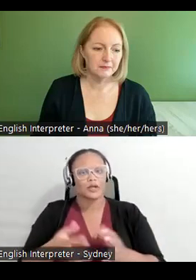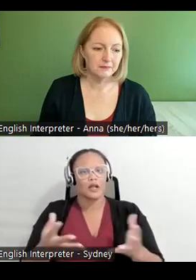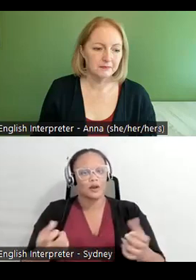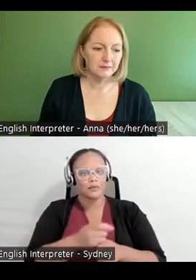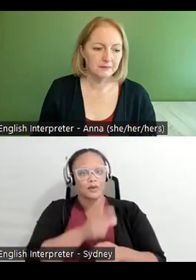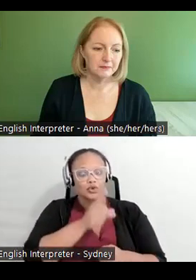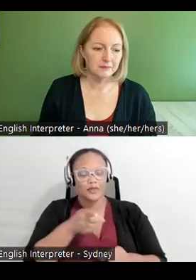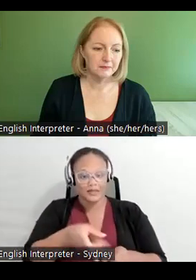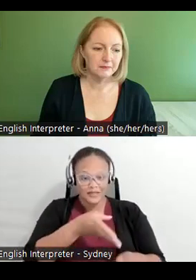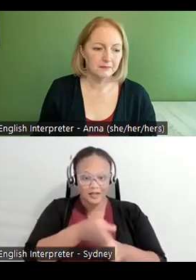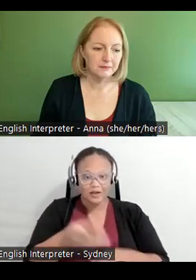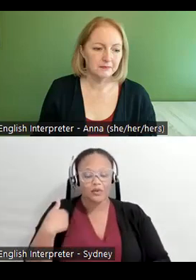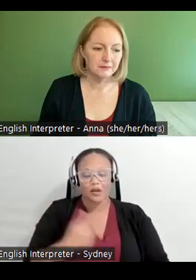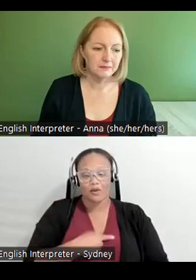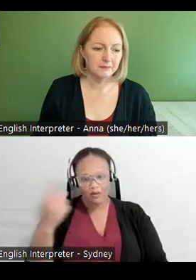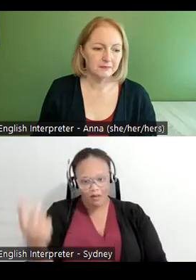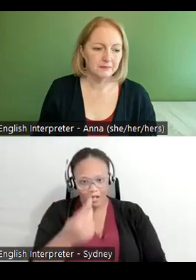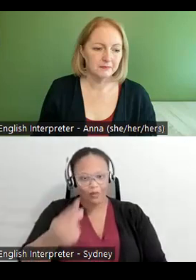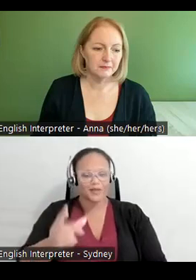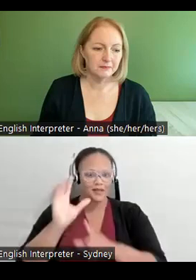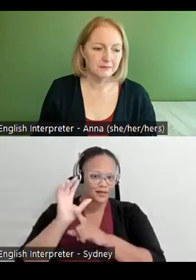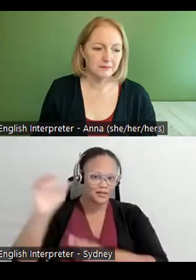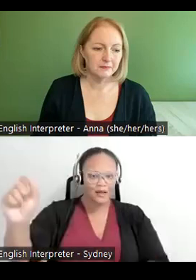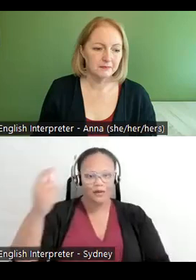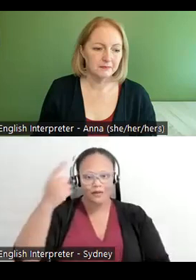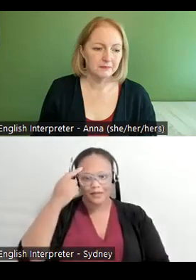excel, because being able to understand during